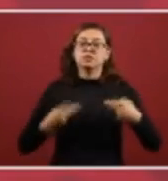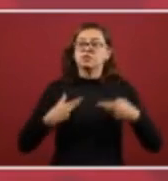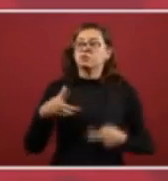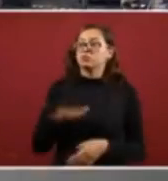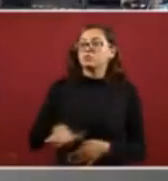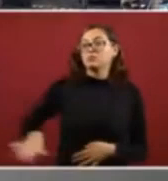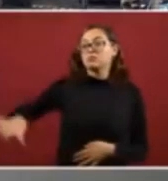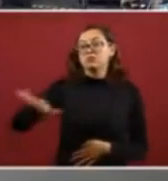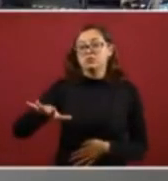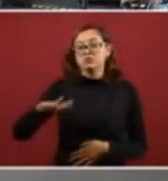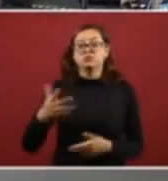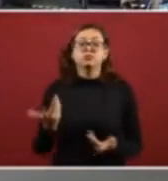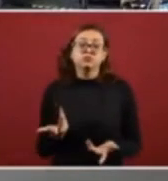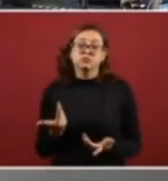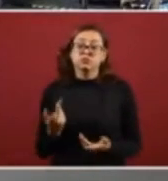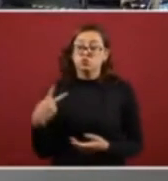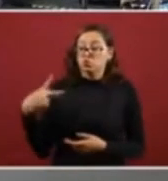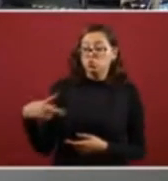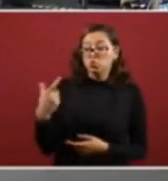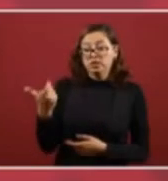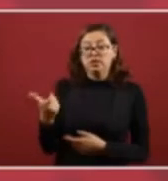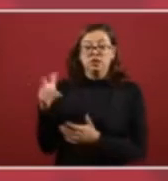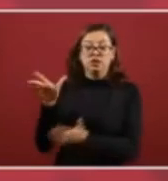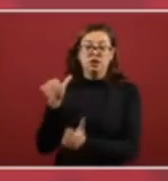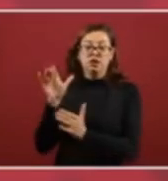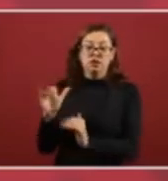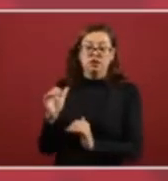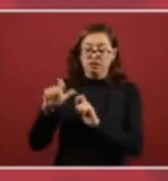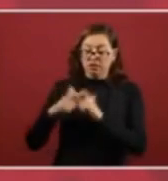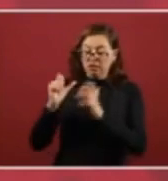We are representatives of the country.